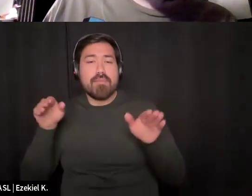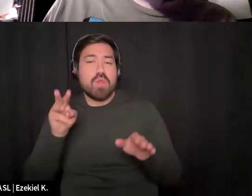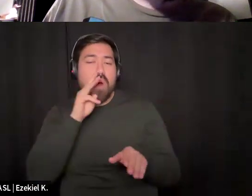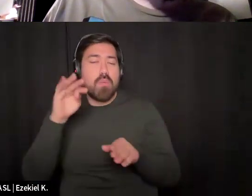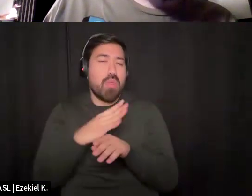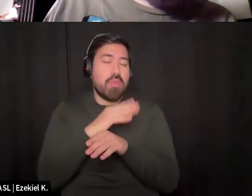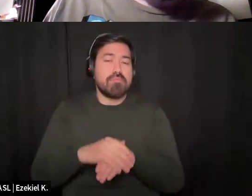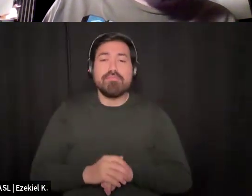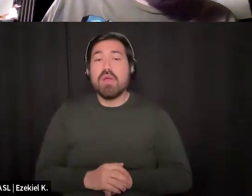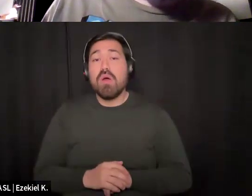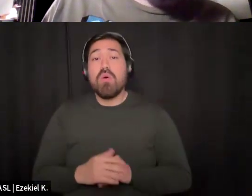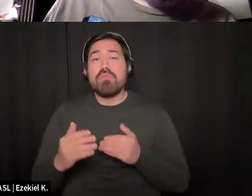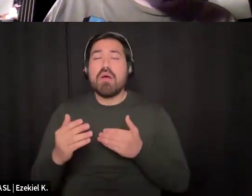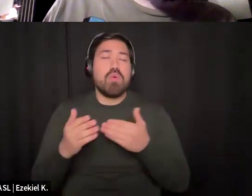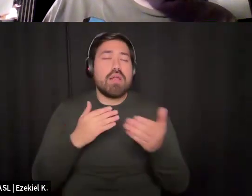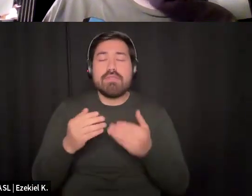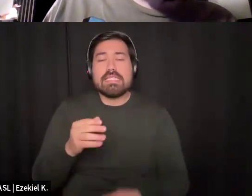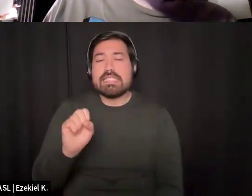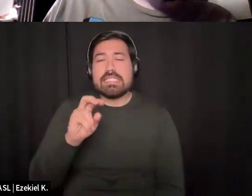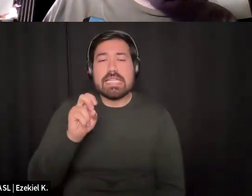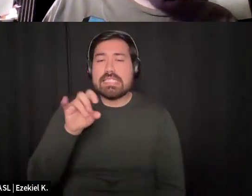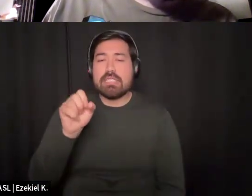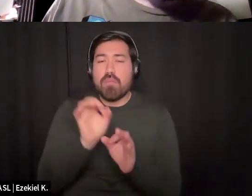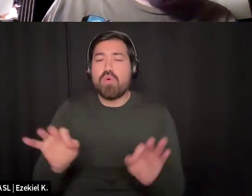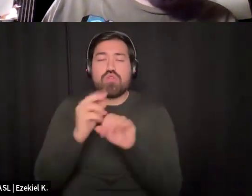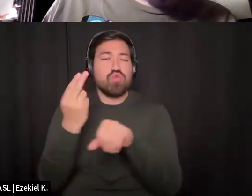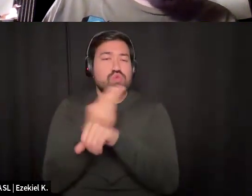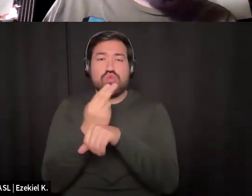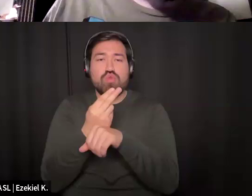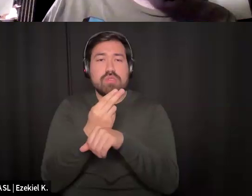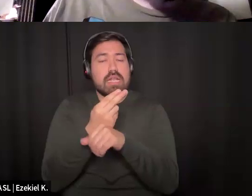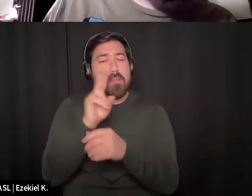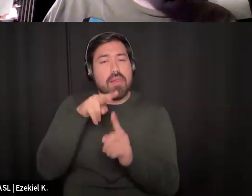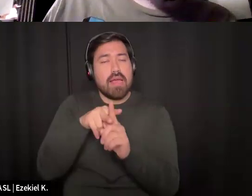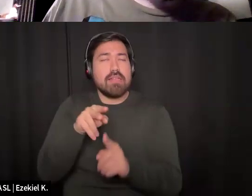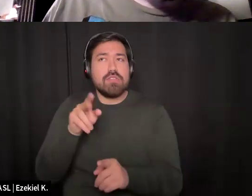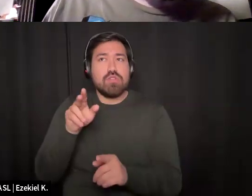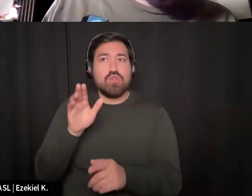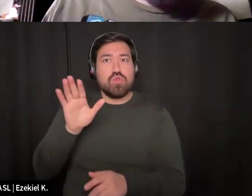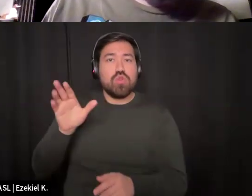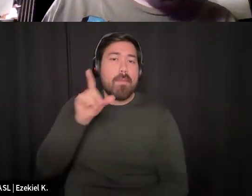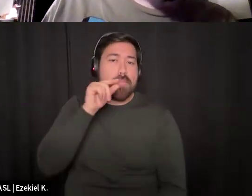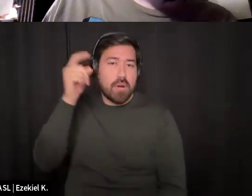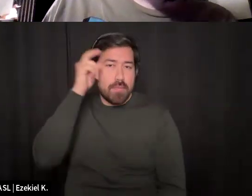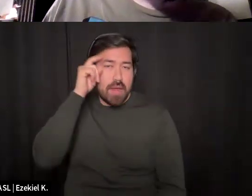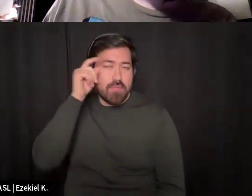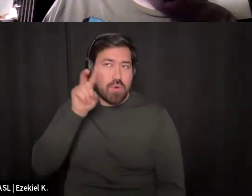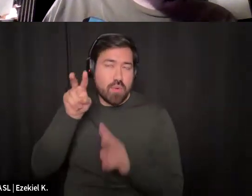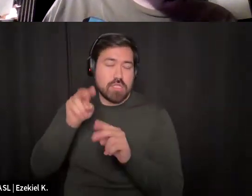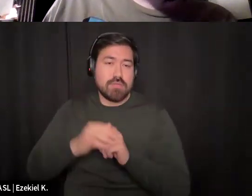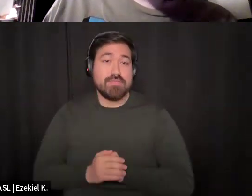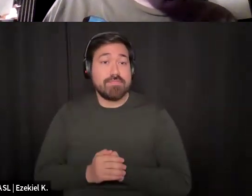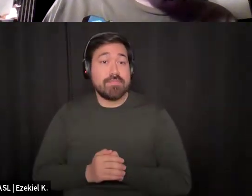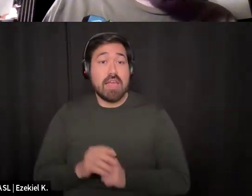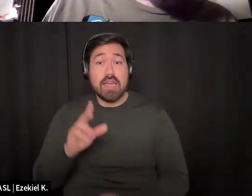you can use as many of your senses as possible, I think that's a really wonderful way to connect. So much so. Thank you for that.